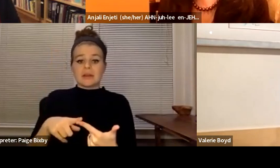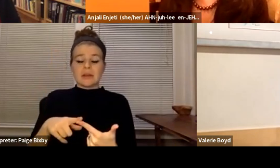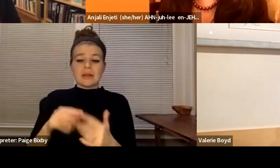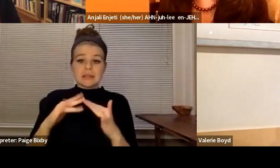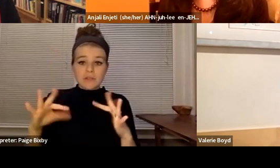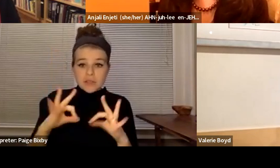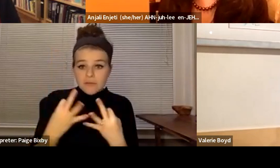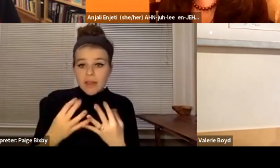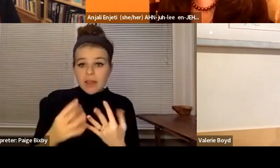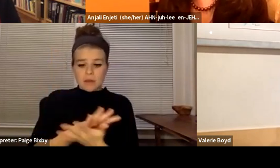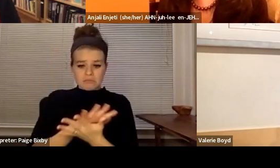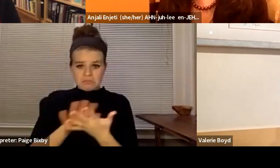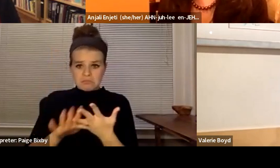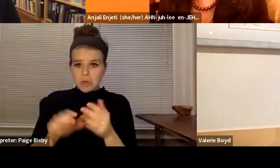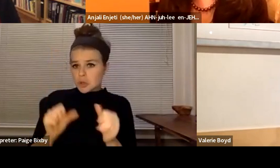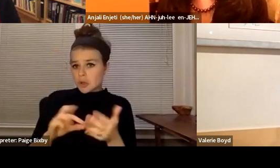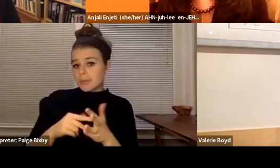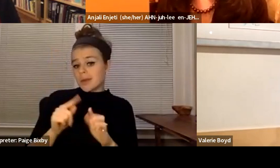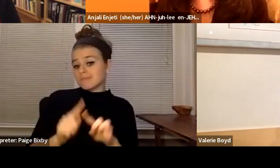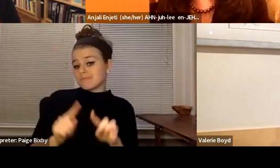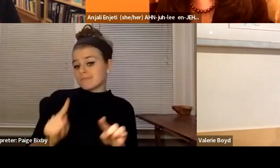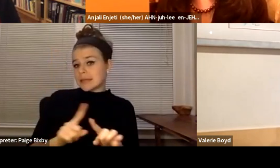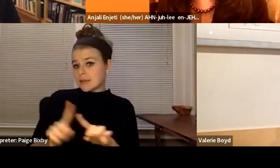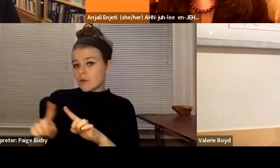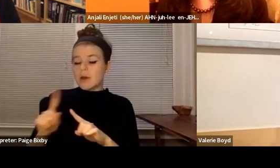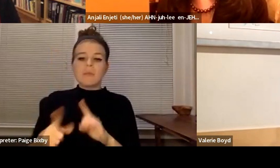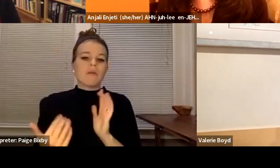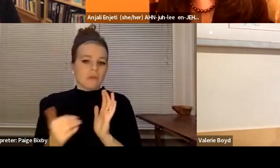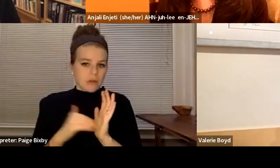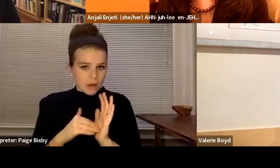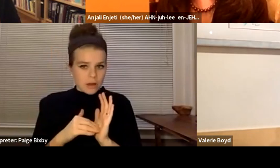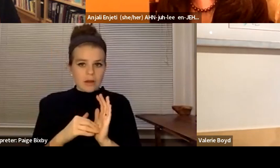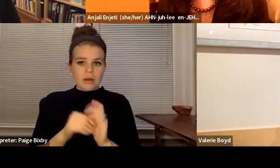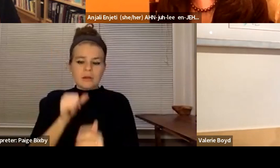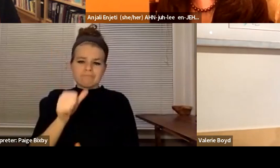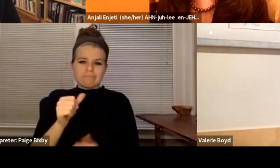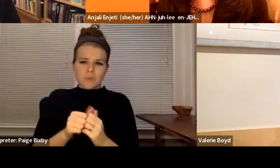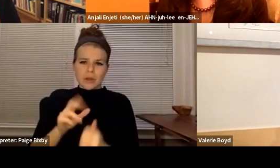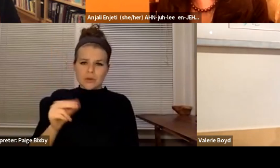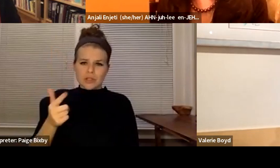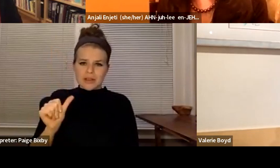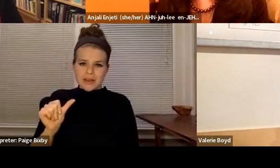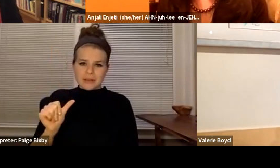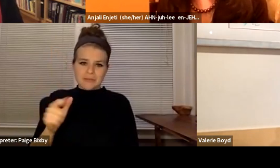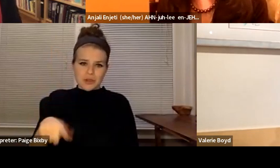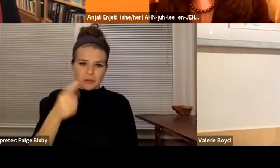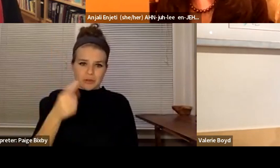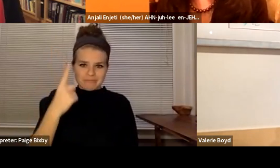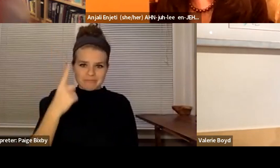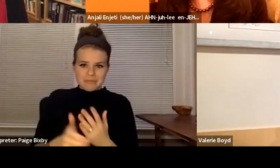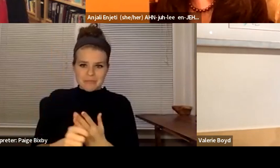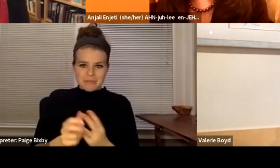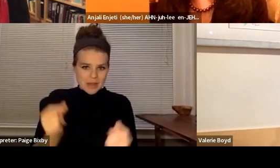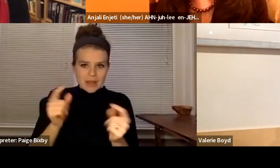It could be about many different things. But again, there was some negotiating, and certainly not with UGA, you all got it immediately. But in other